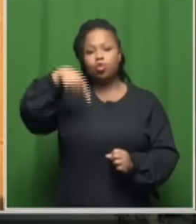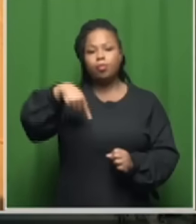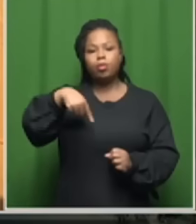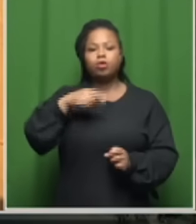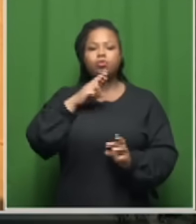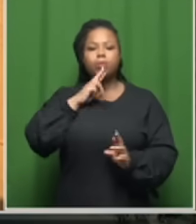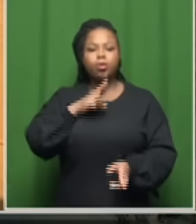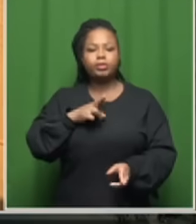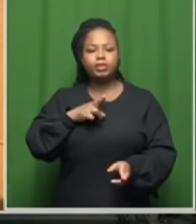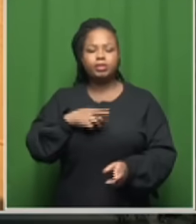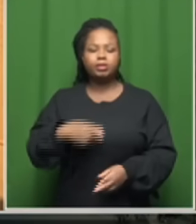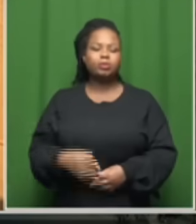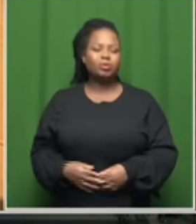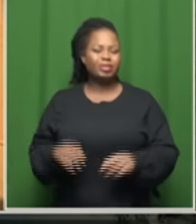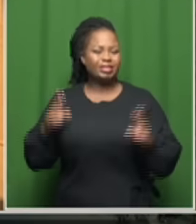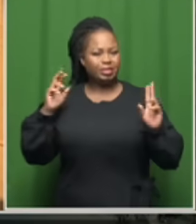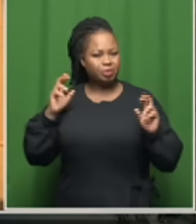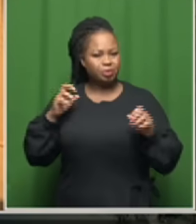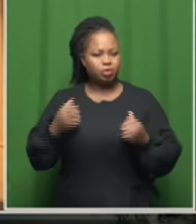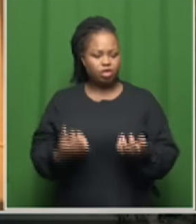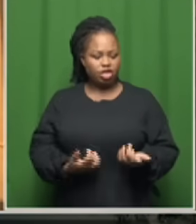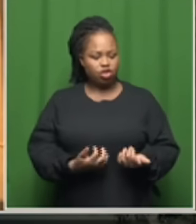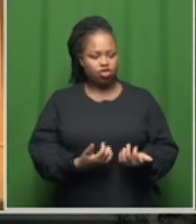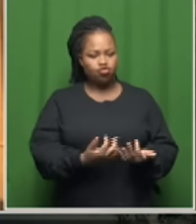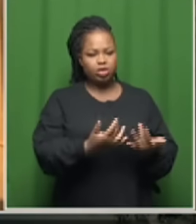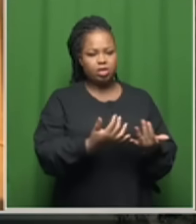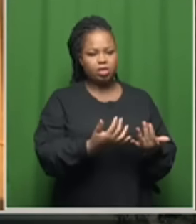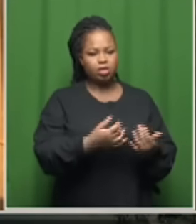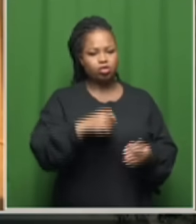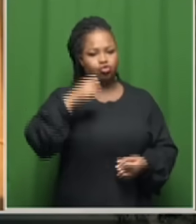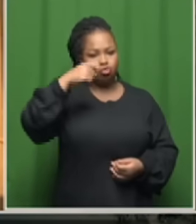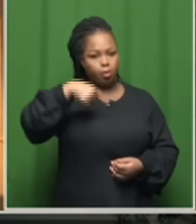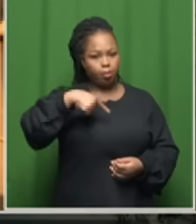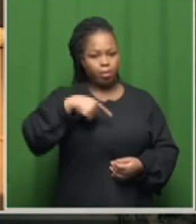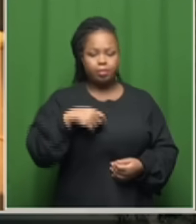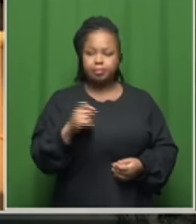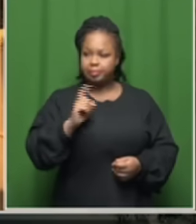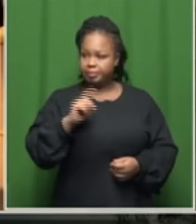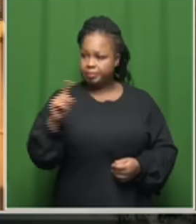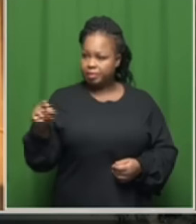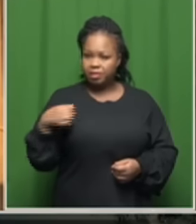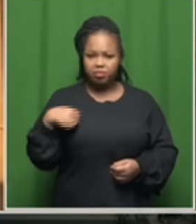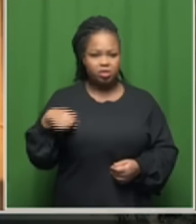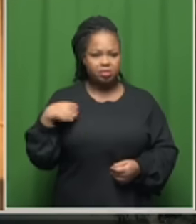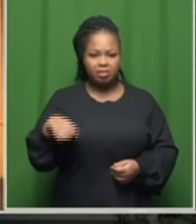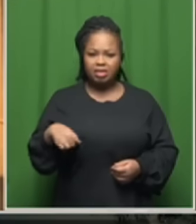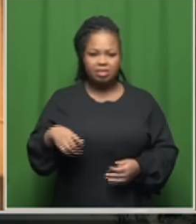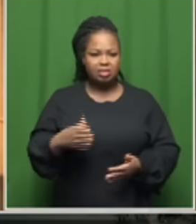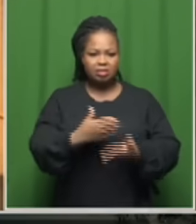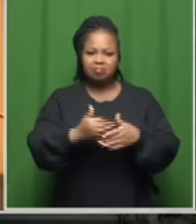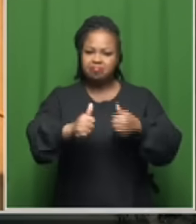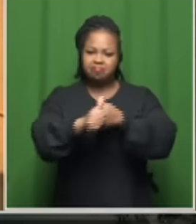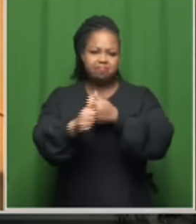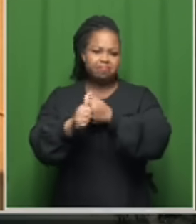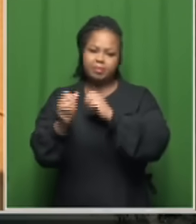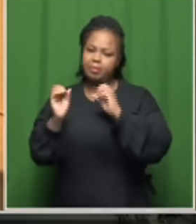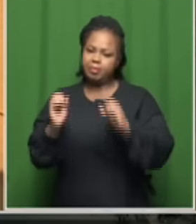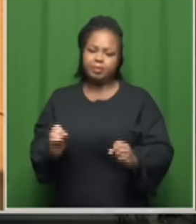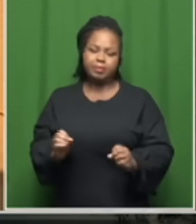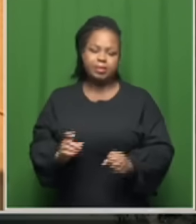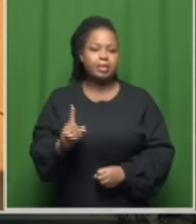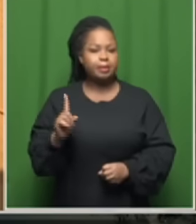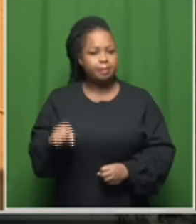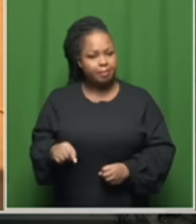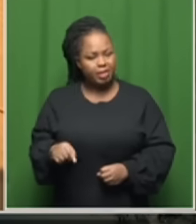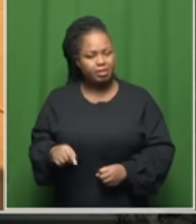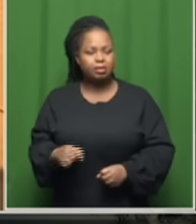drinking water, and the green drop, which is effluent. A number of municipalities are not meeting certain standards. They must do it to their